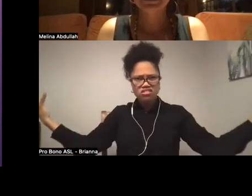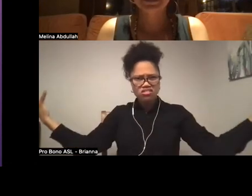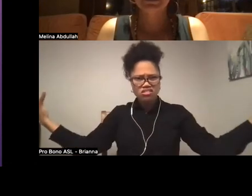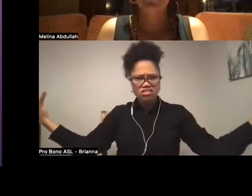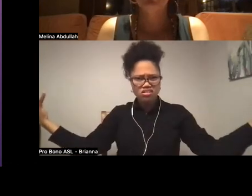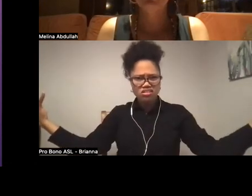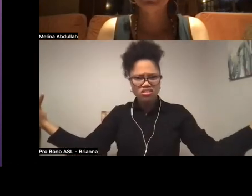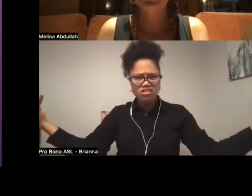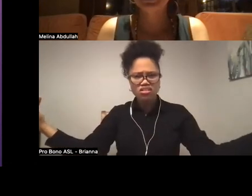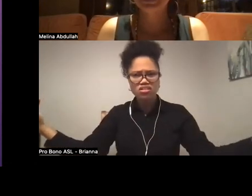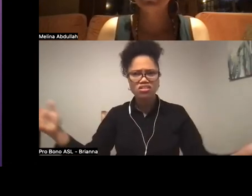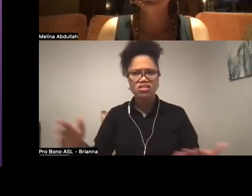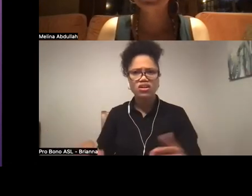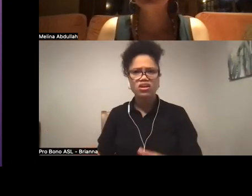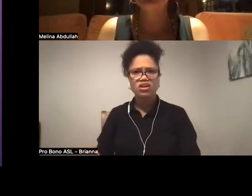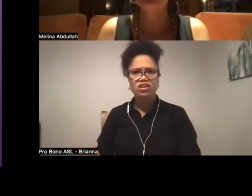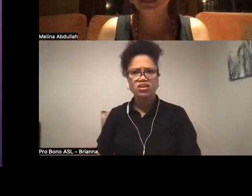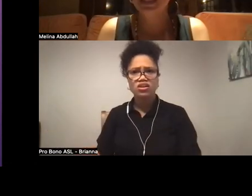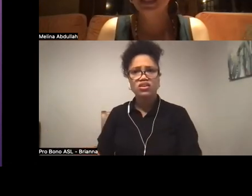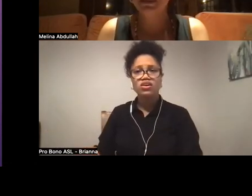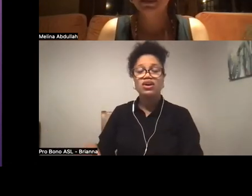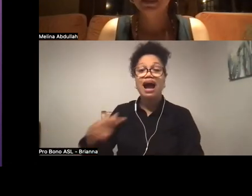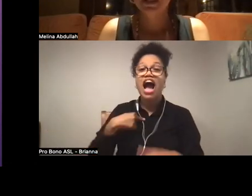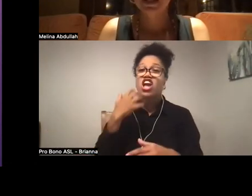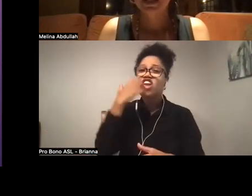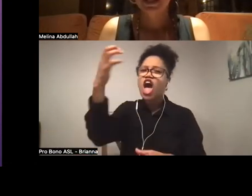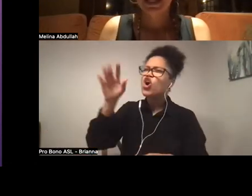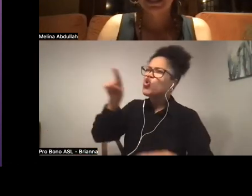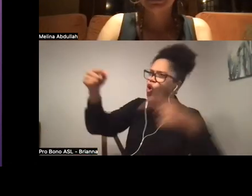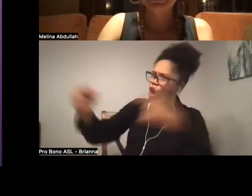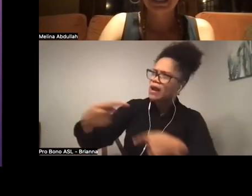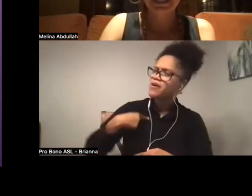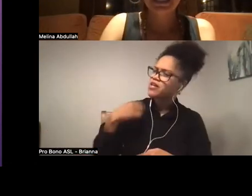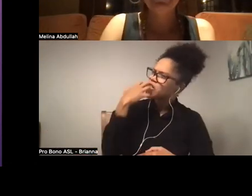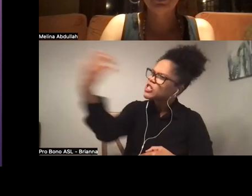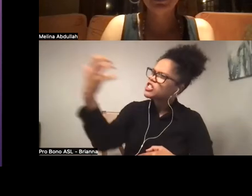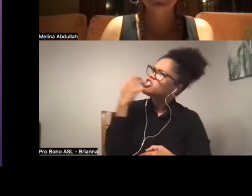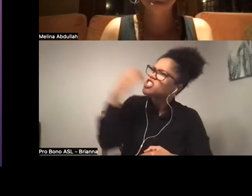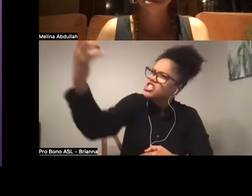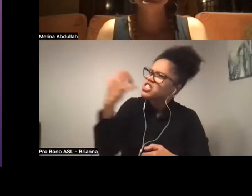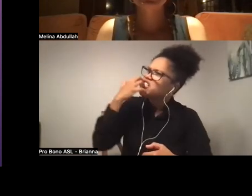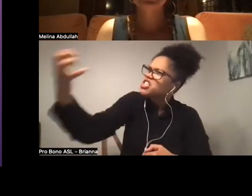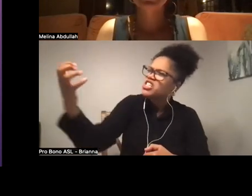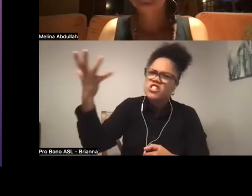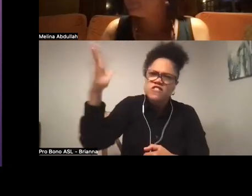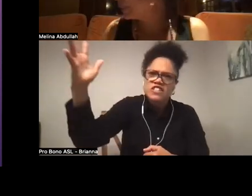and over the yells that you're hurting me. And I